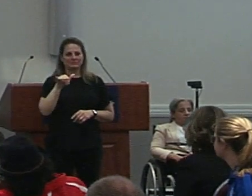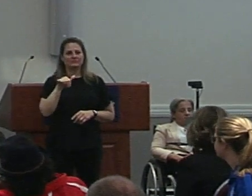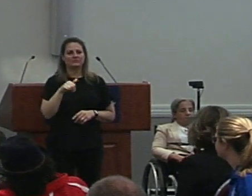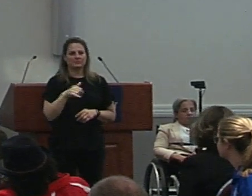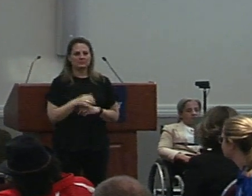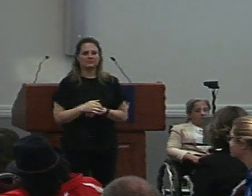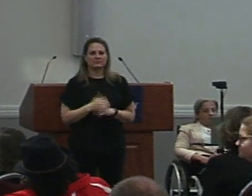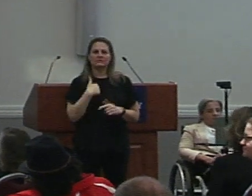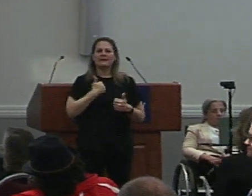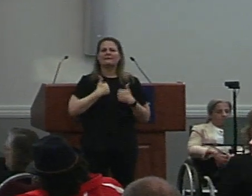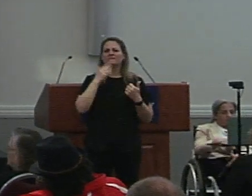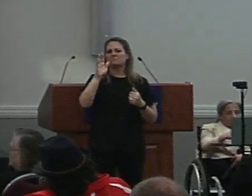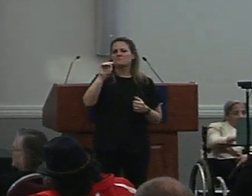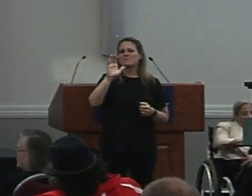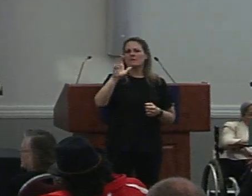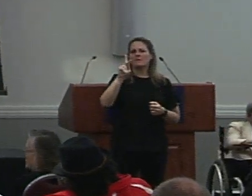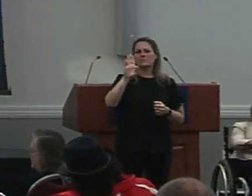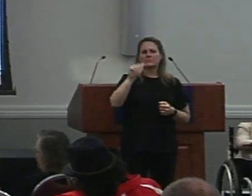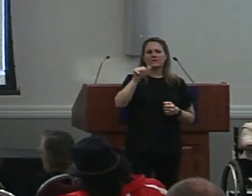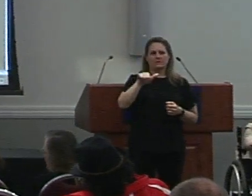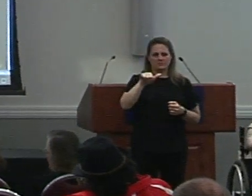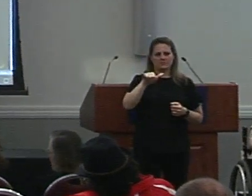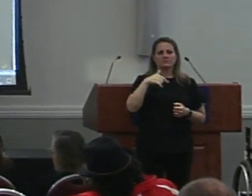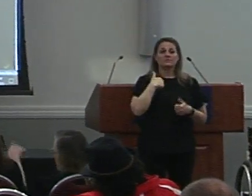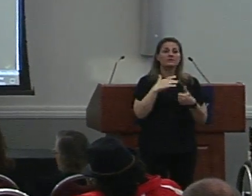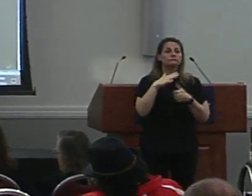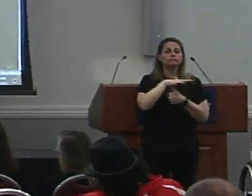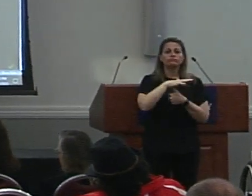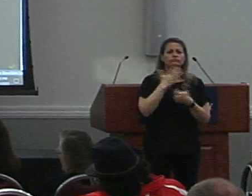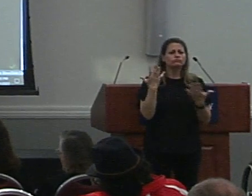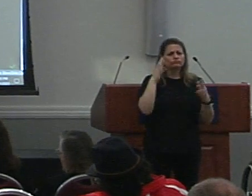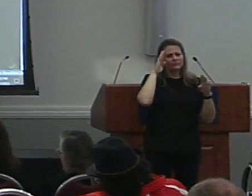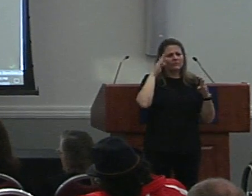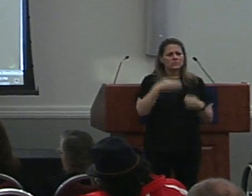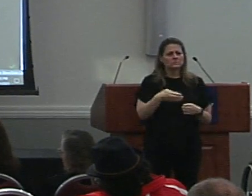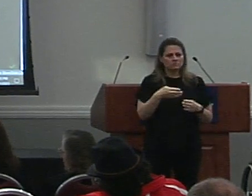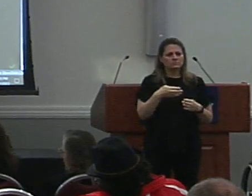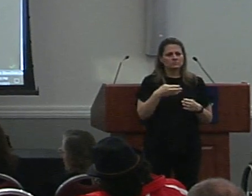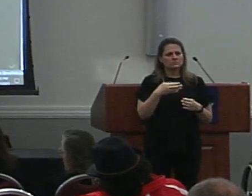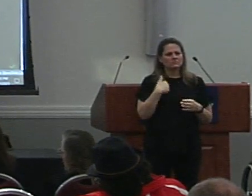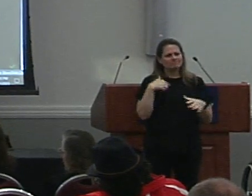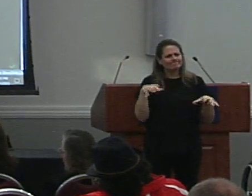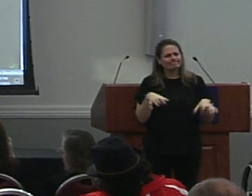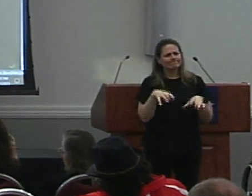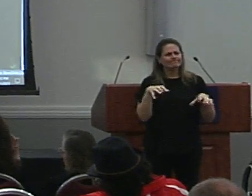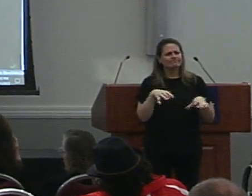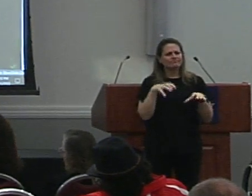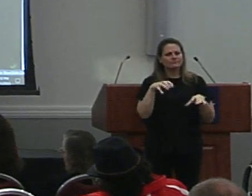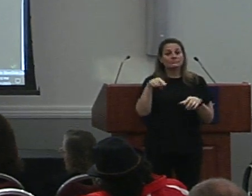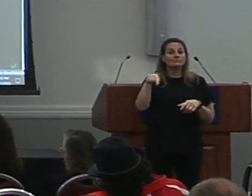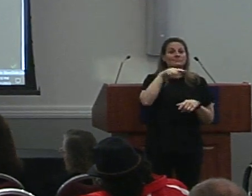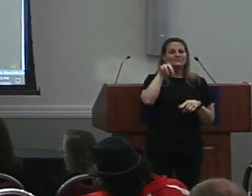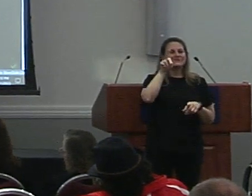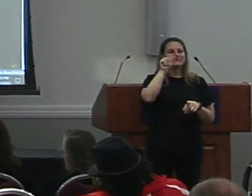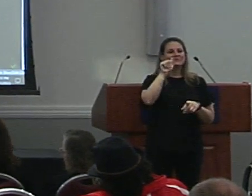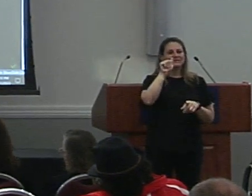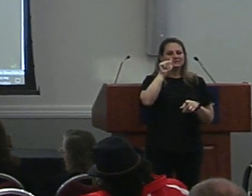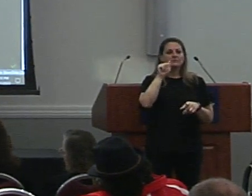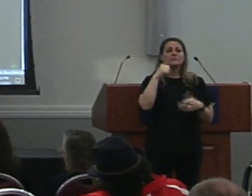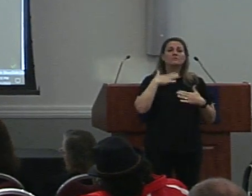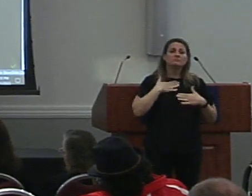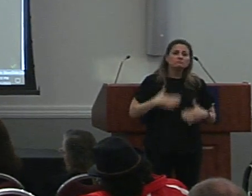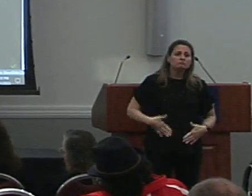I can to help those who have disabilities, whether they're physical or mental,